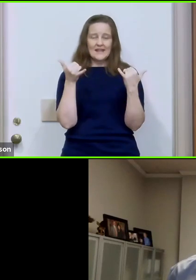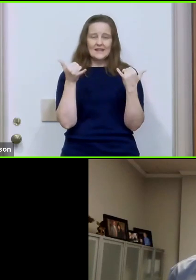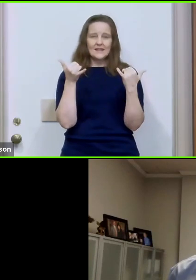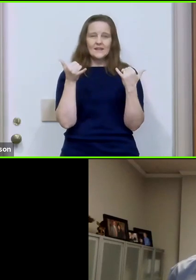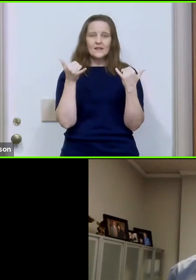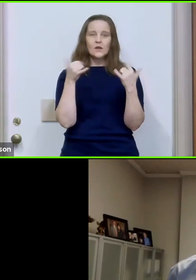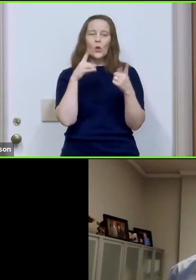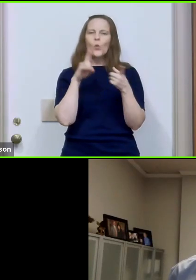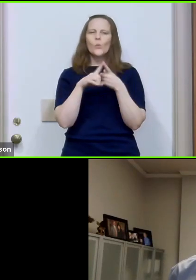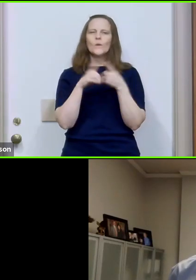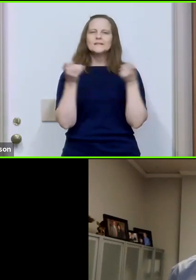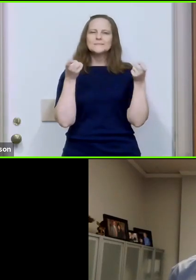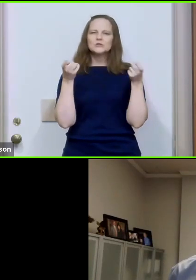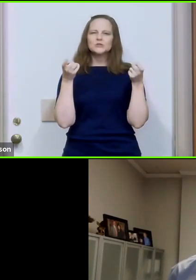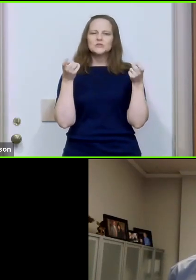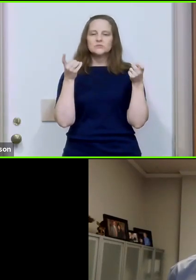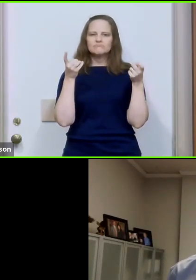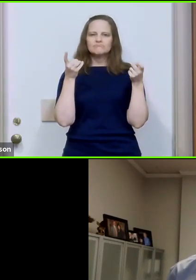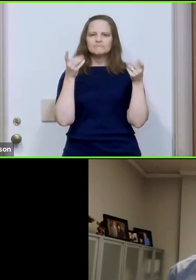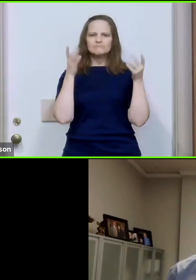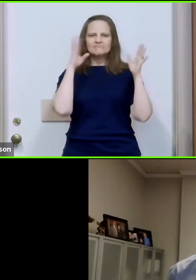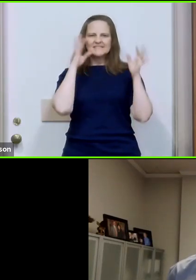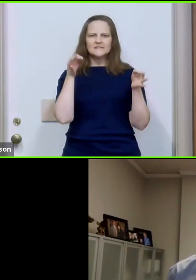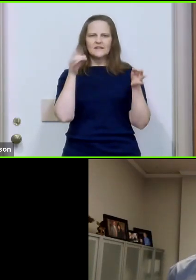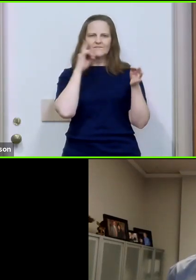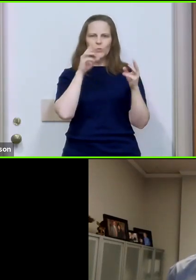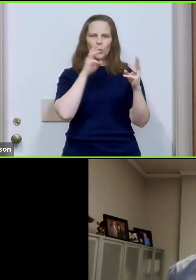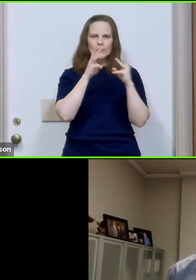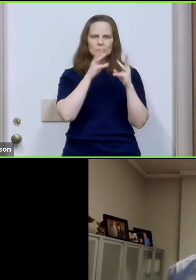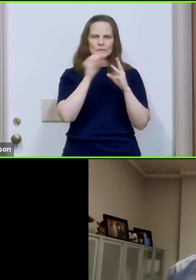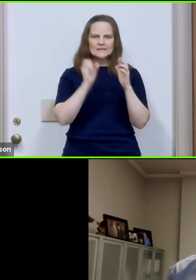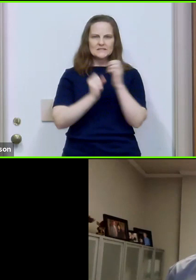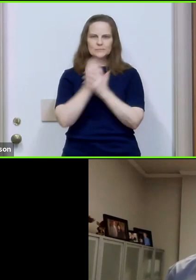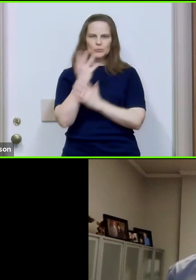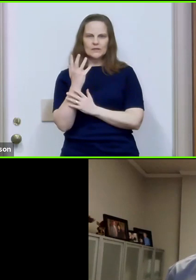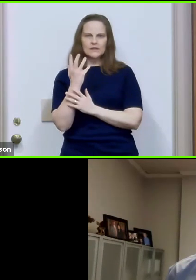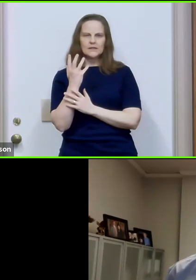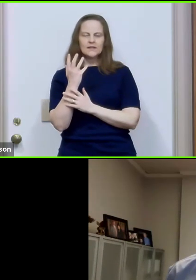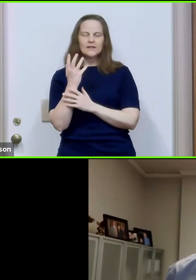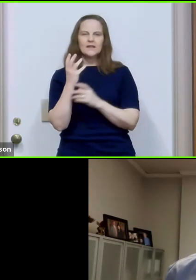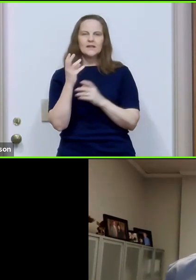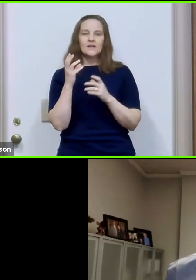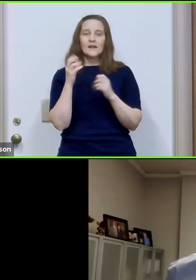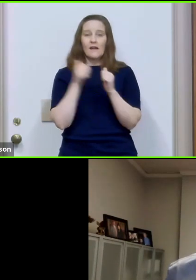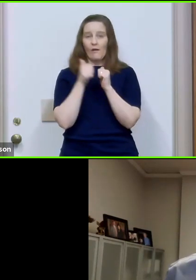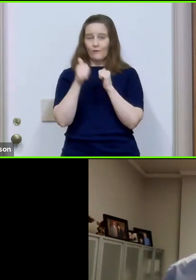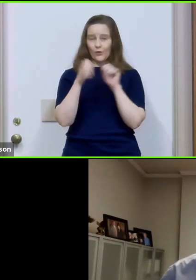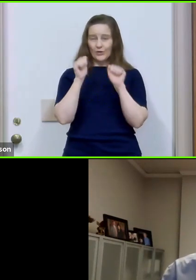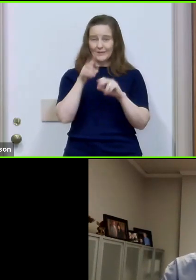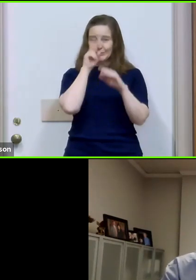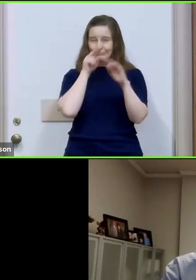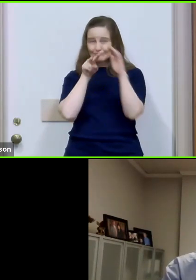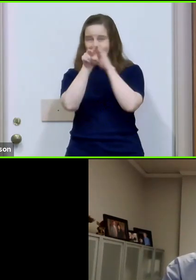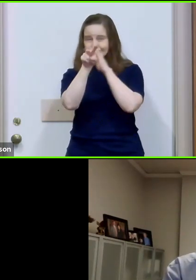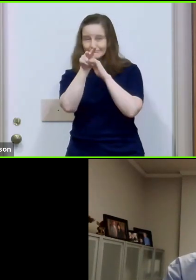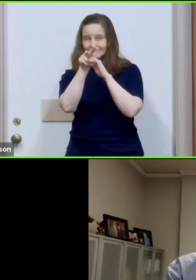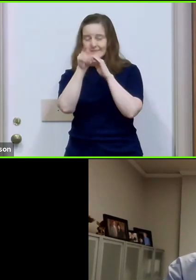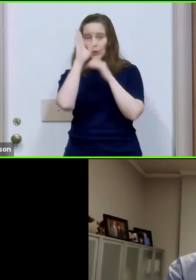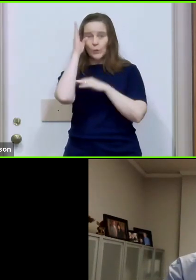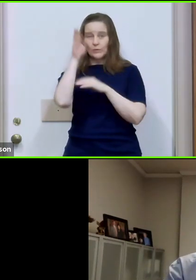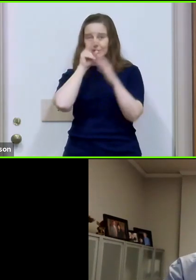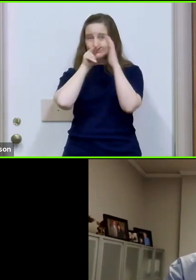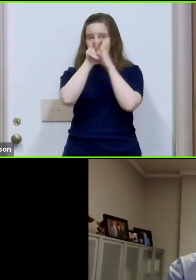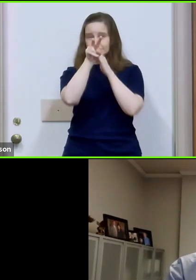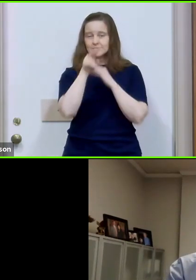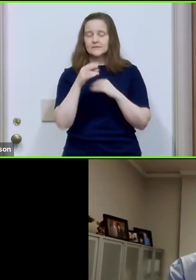the administration plan to make decisions about winter and spring? How far out can we look and will we be looking? So